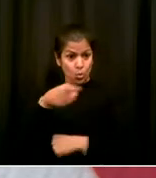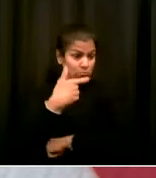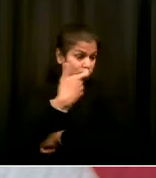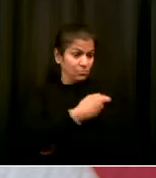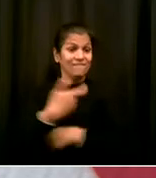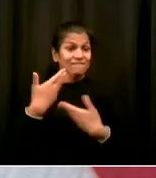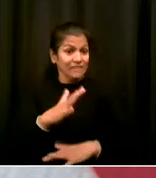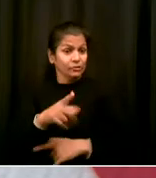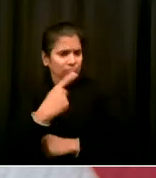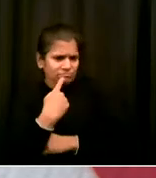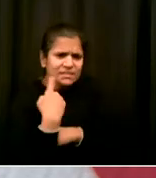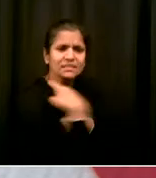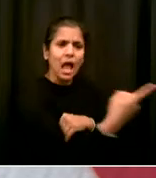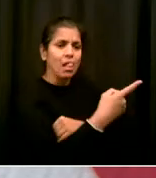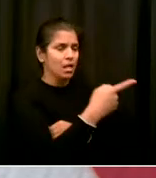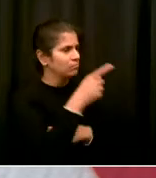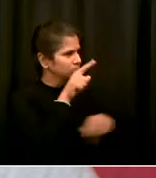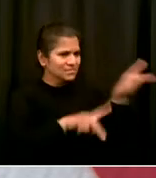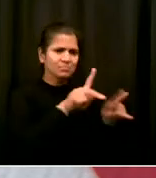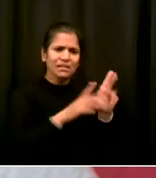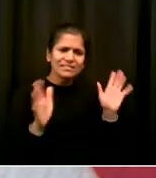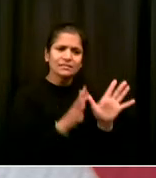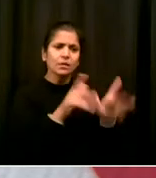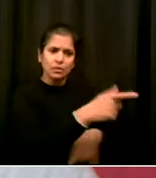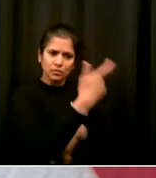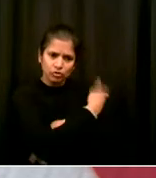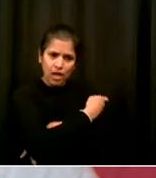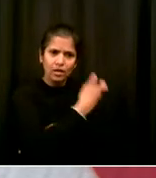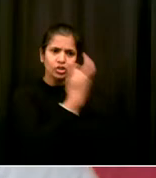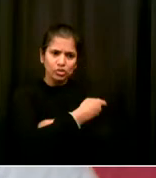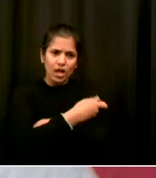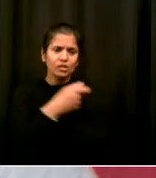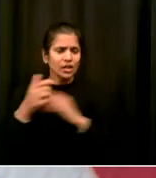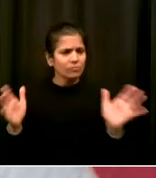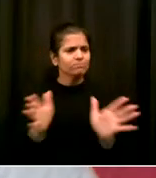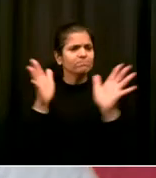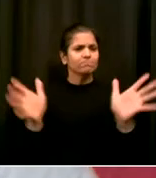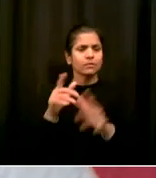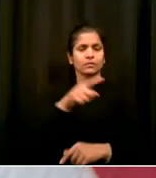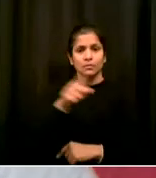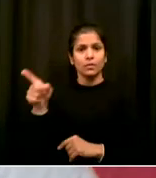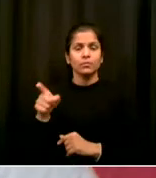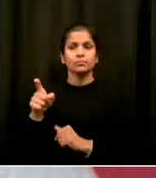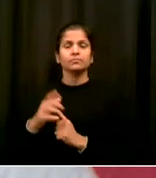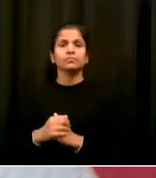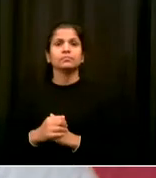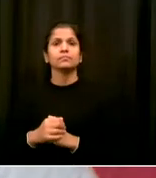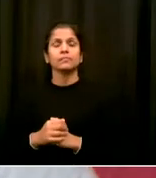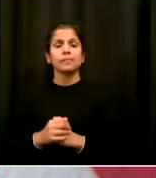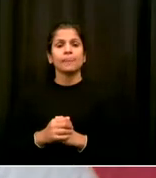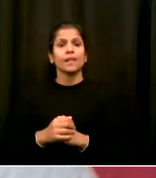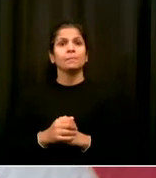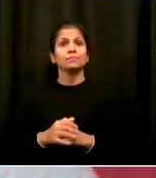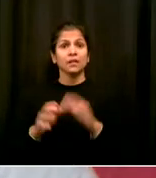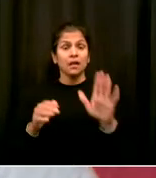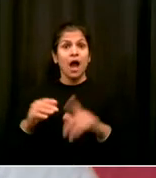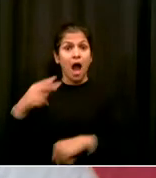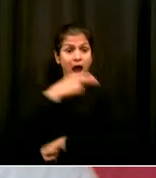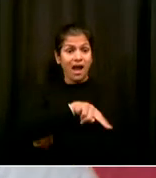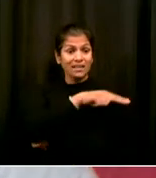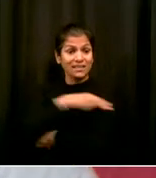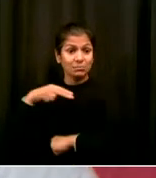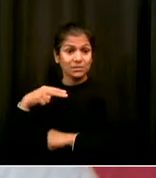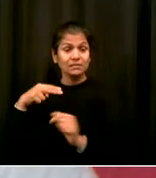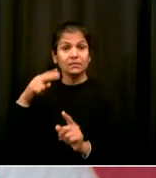nyc.gov/COVID vaccine, has the resources you need. To hospital leaders, COVID-19 is not taking the weekend off, so